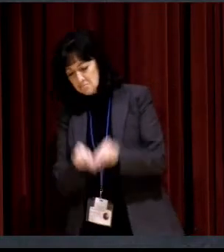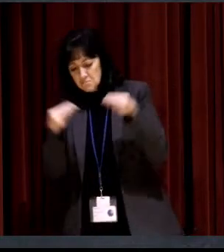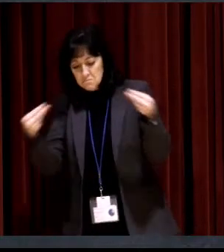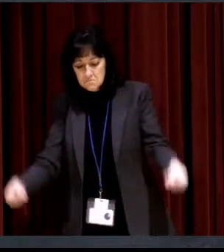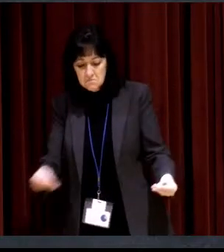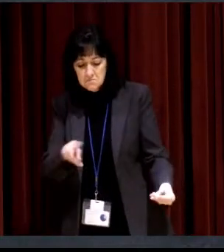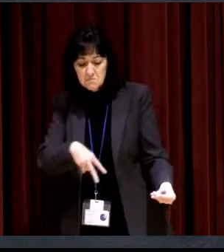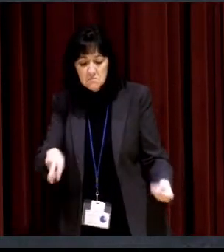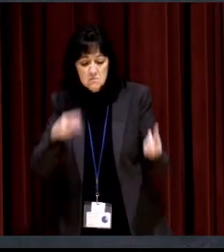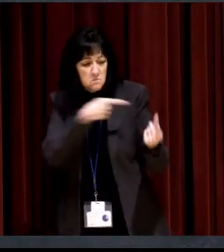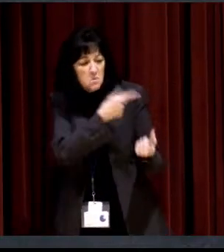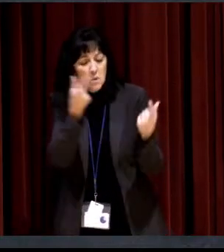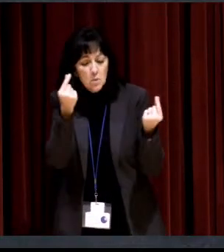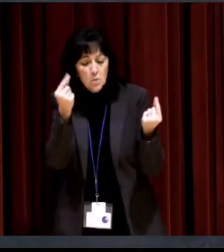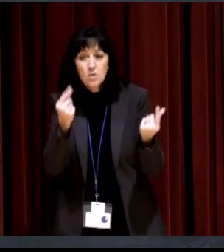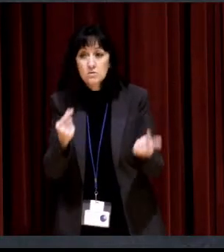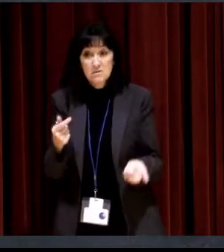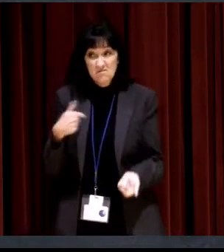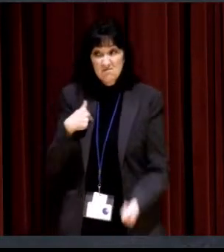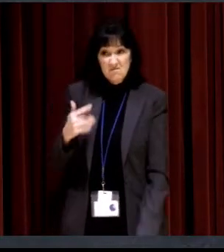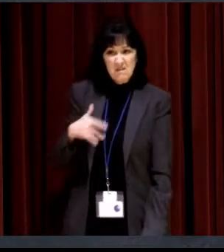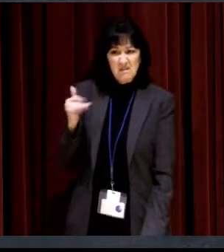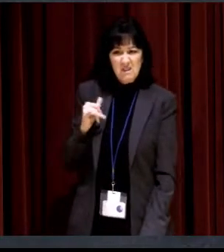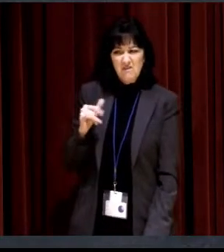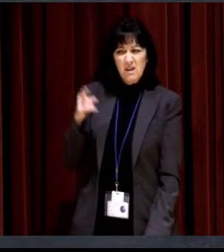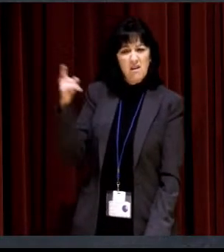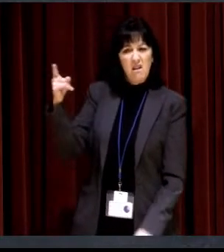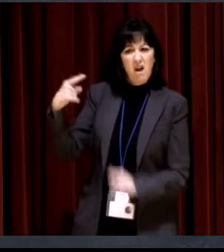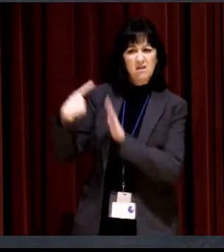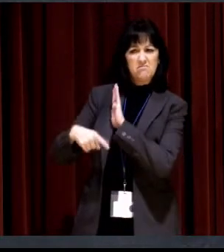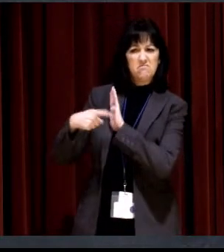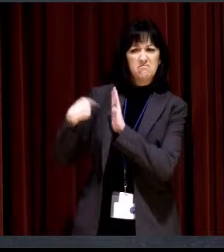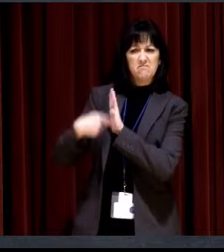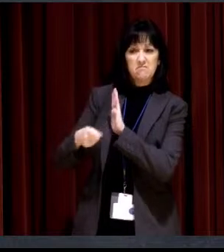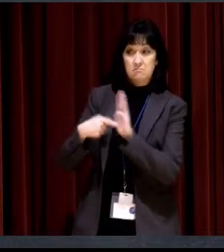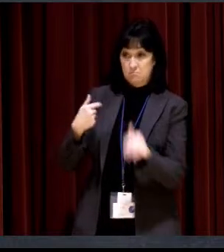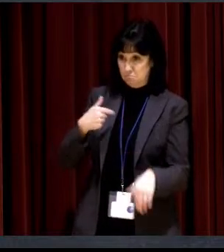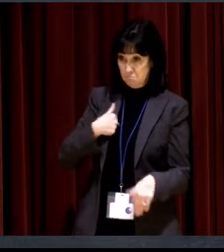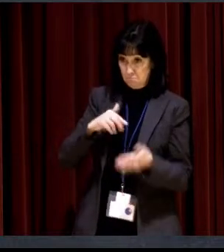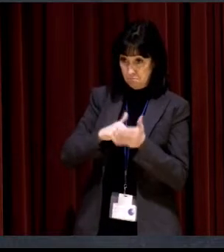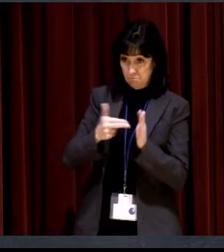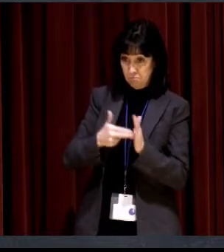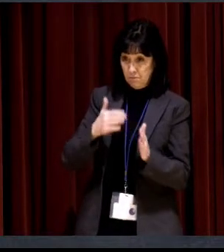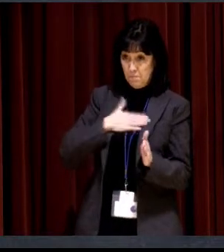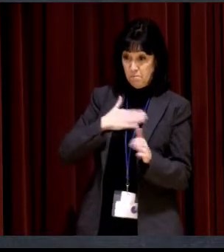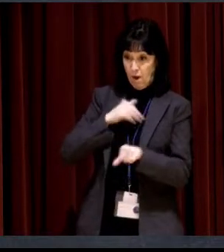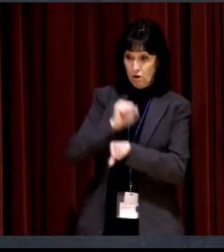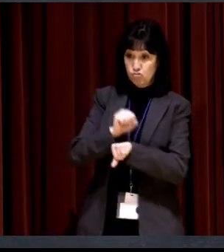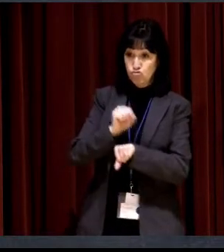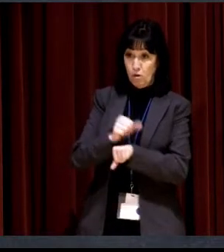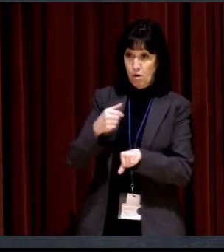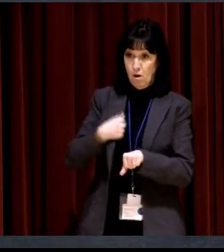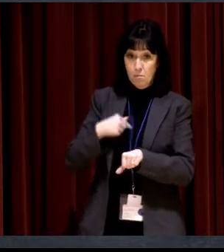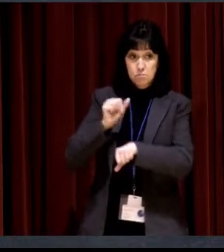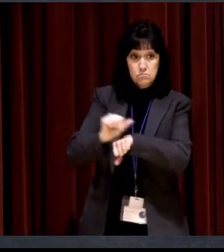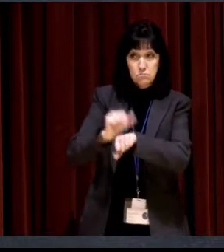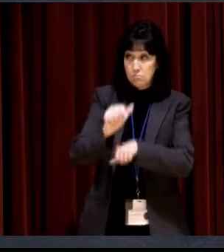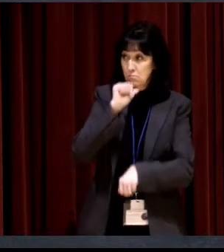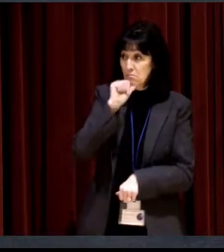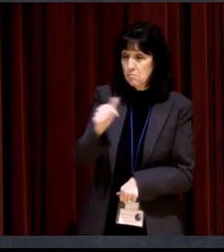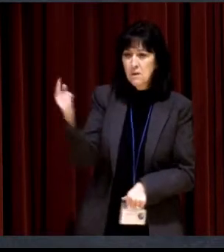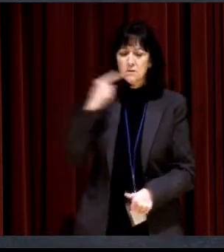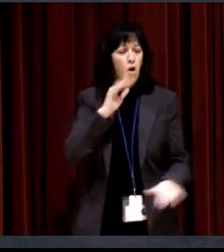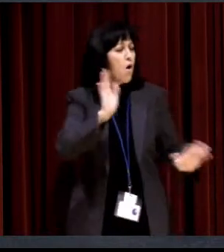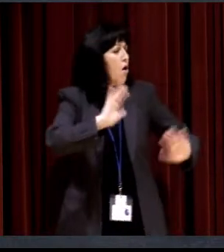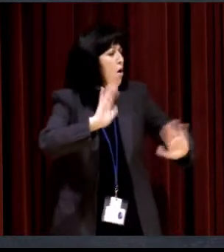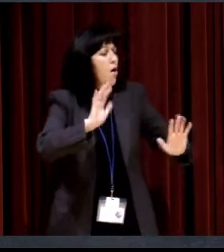Mrs. Wallace, I've talked to Mr. Cahoon, I've talked to Dr. Joyner, you know, and they're like, no, that's not what it is, that's